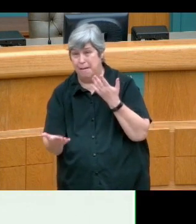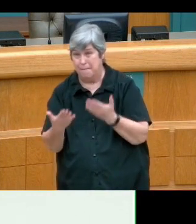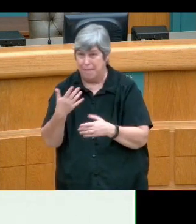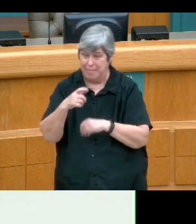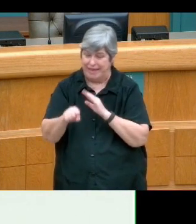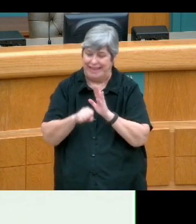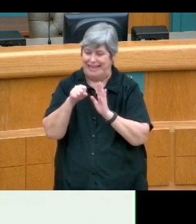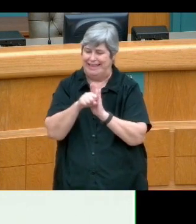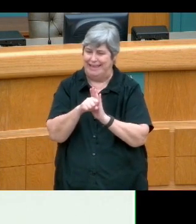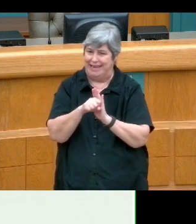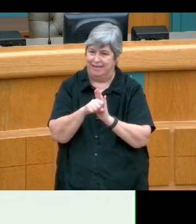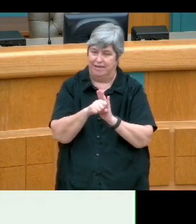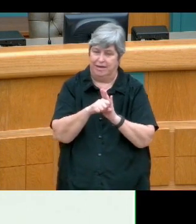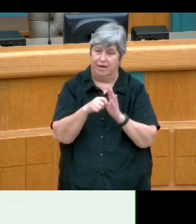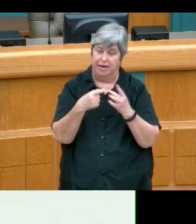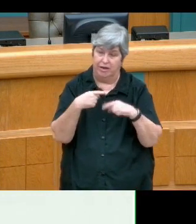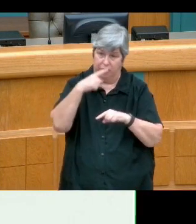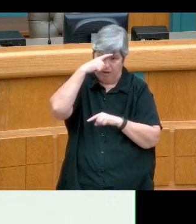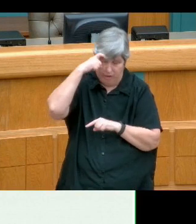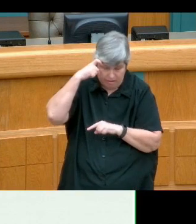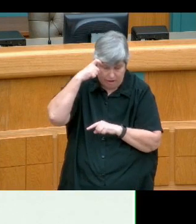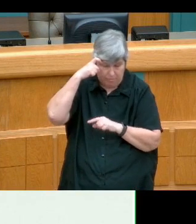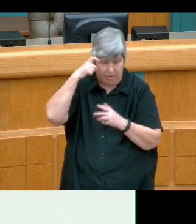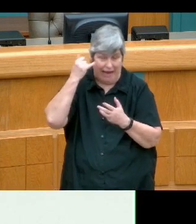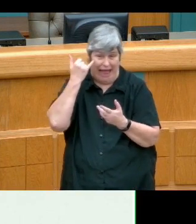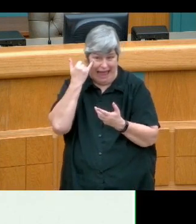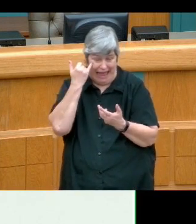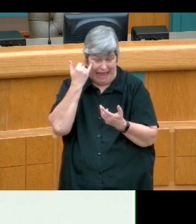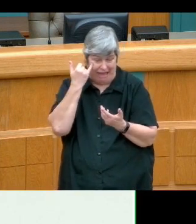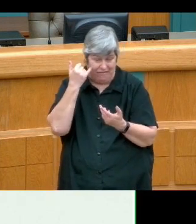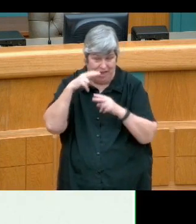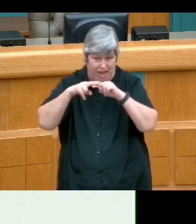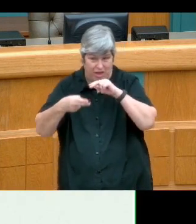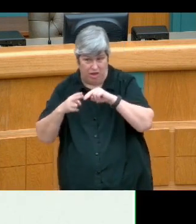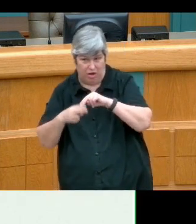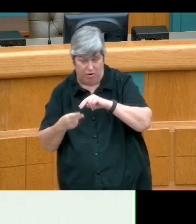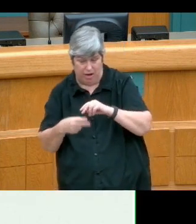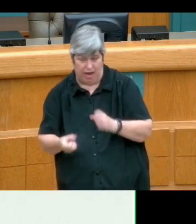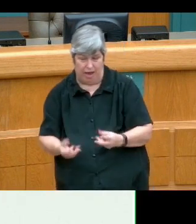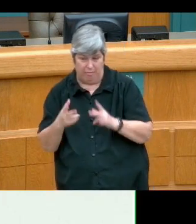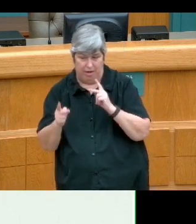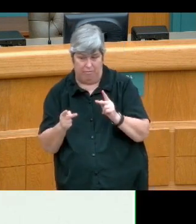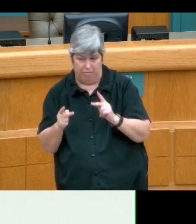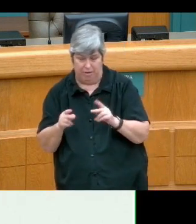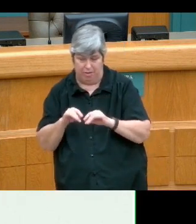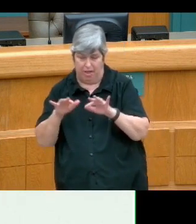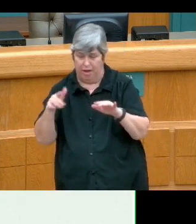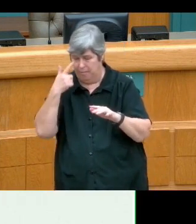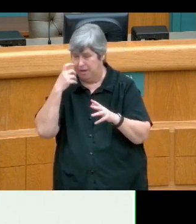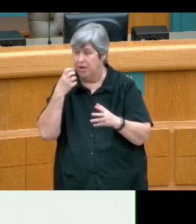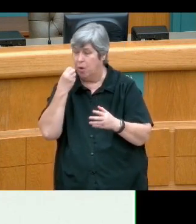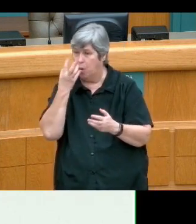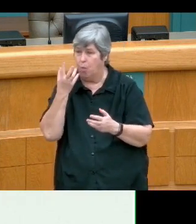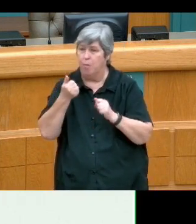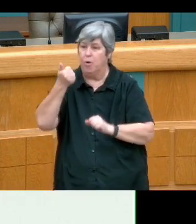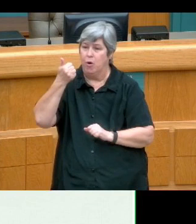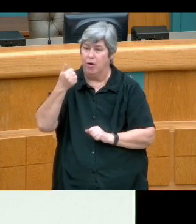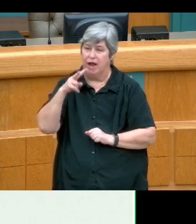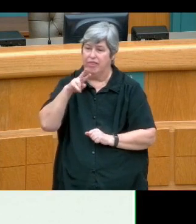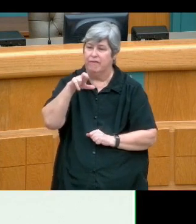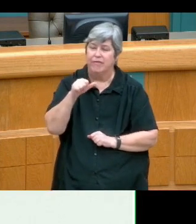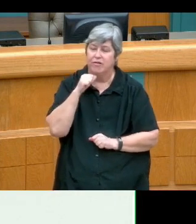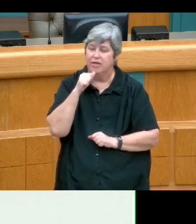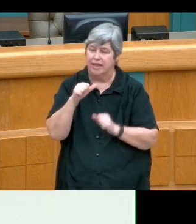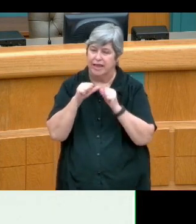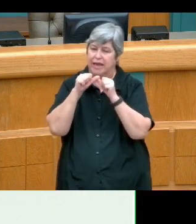thing that really helps out here, at least in the summer. If there's a reduction in the transmission ratio just because it's warmer outside and the virus doesn't last